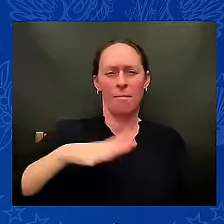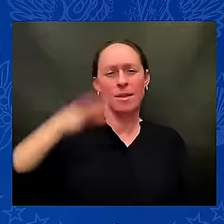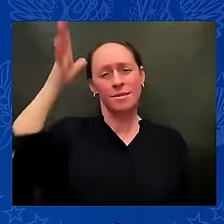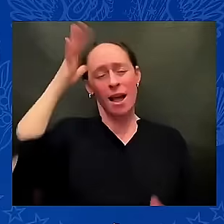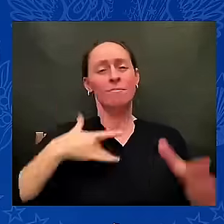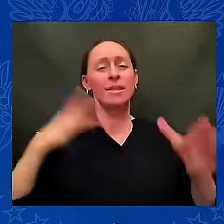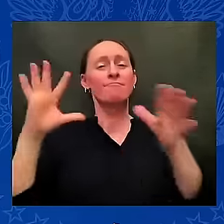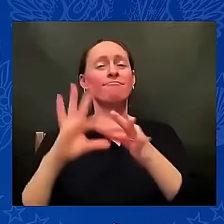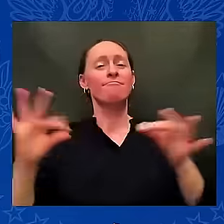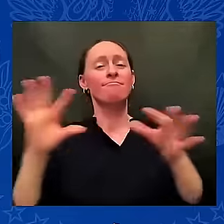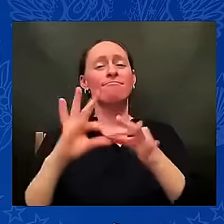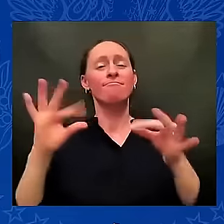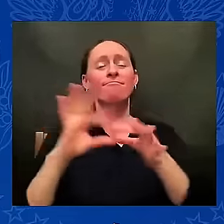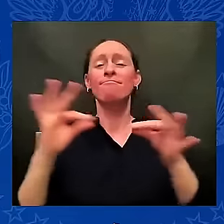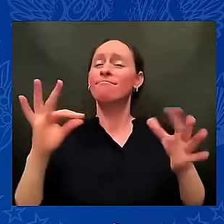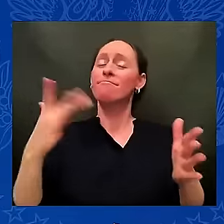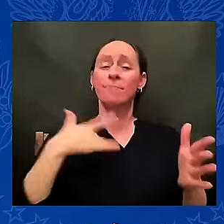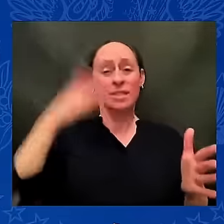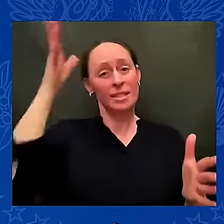everyone's entitled to be treated with dignity.